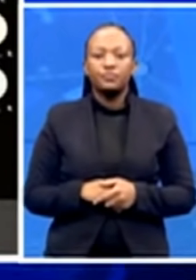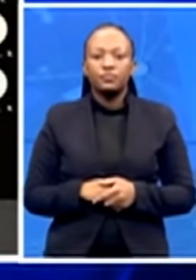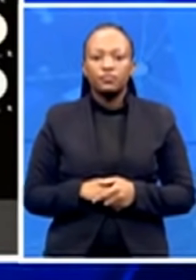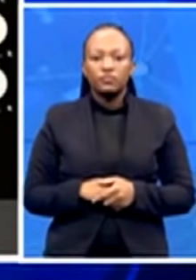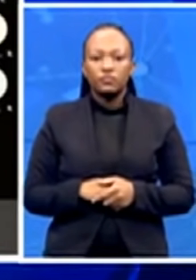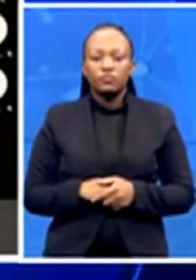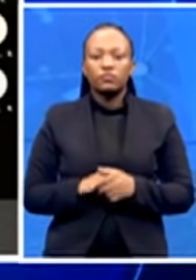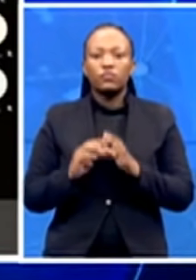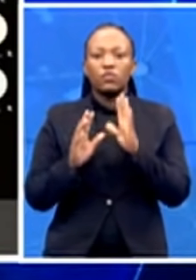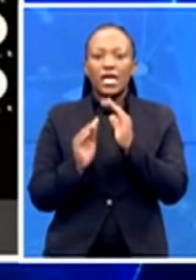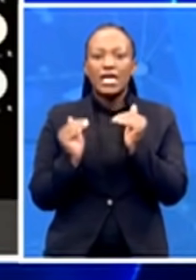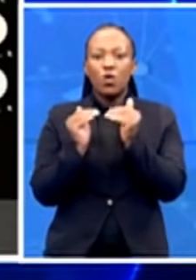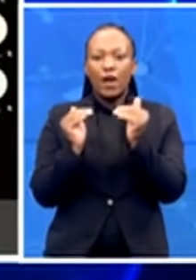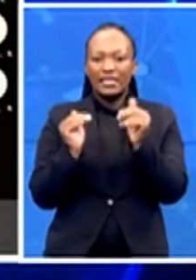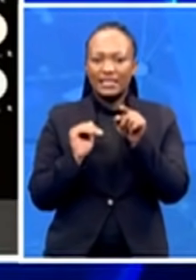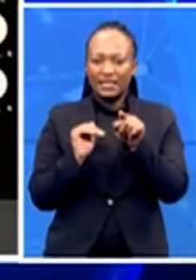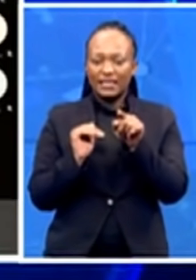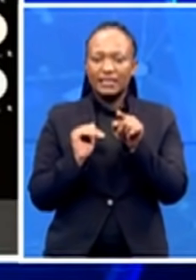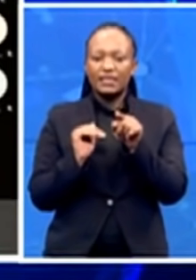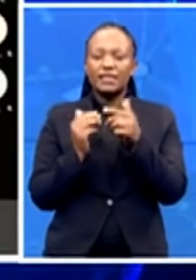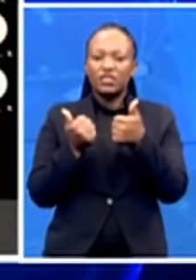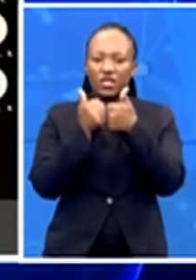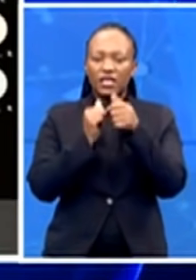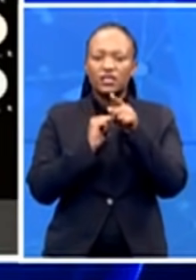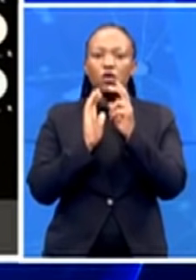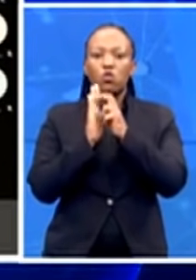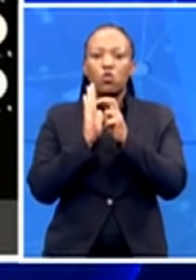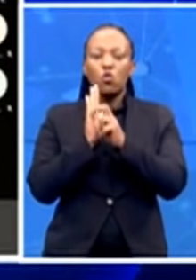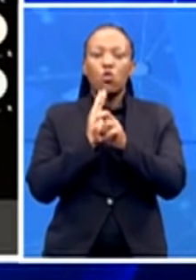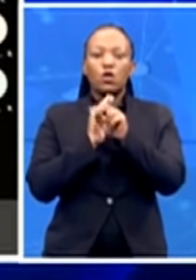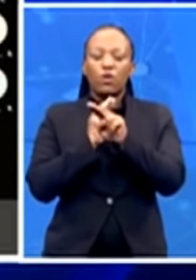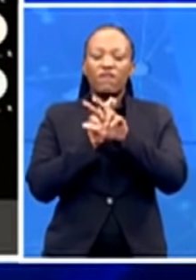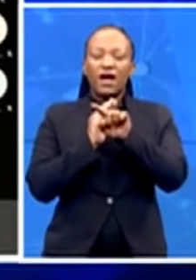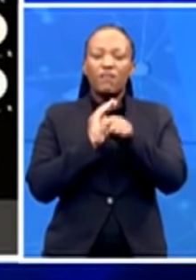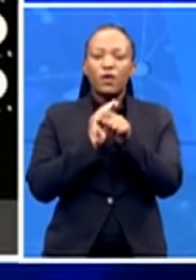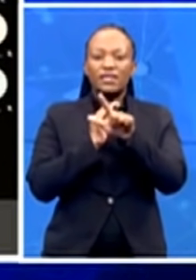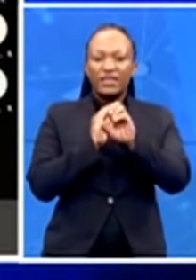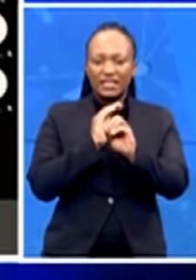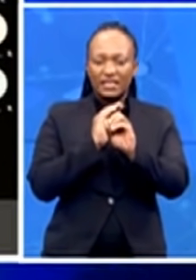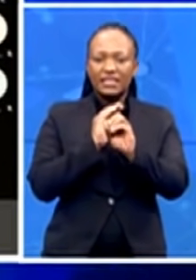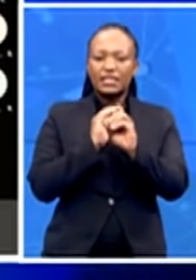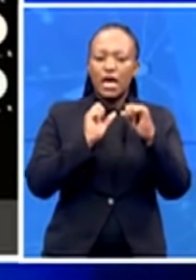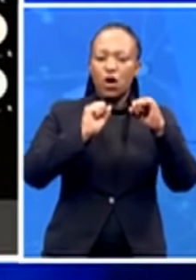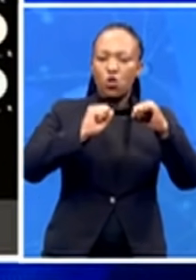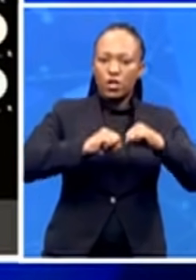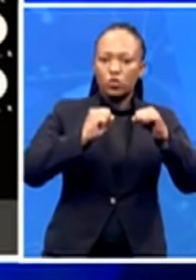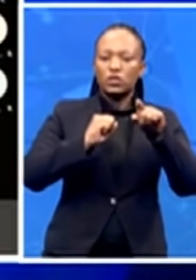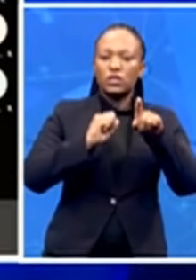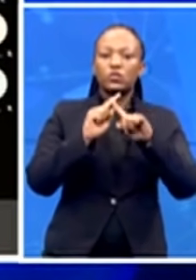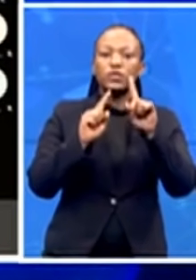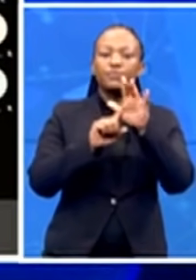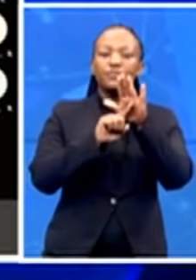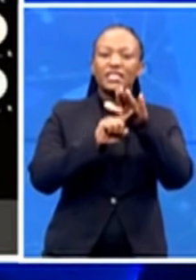Rule 2570 nor the step-aside resolution constitutes discrimination in the sense that there was an